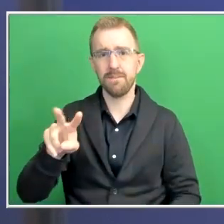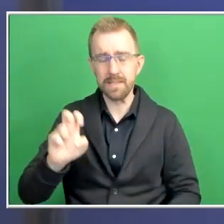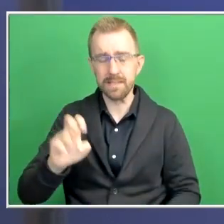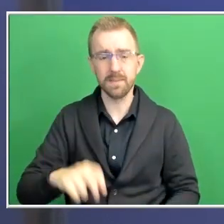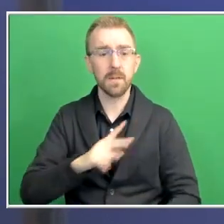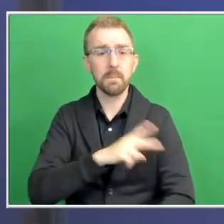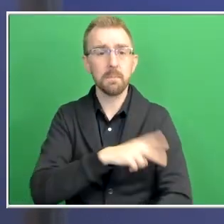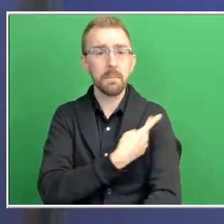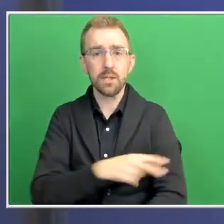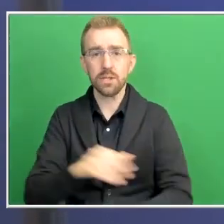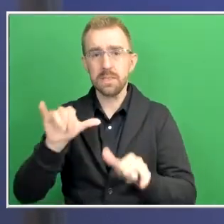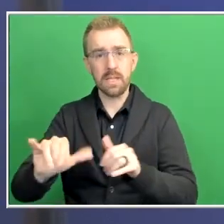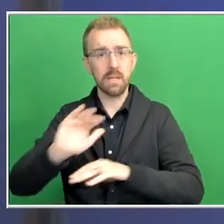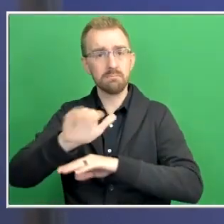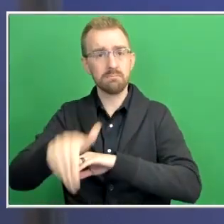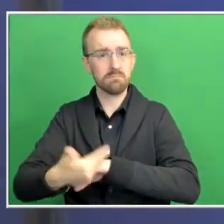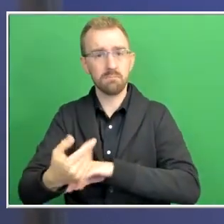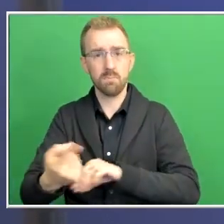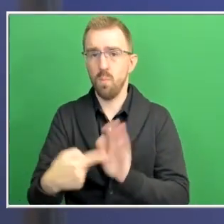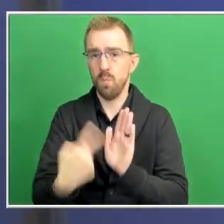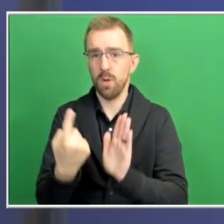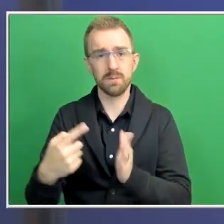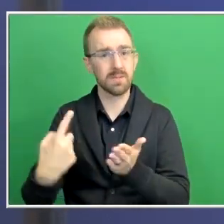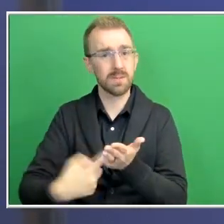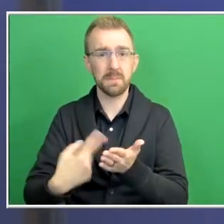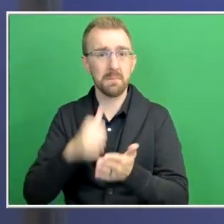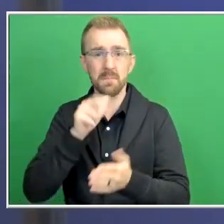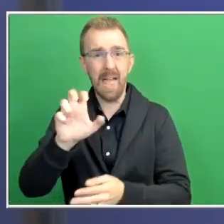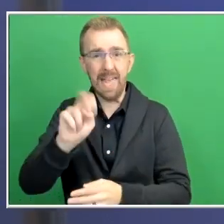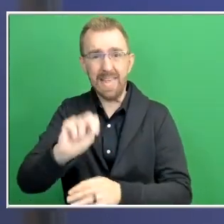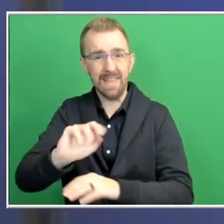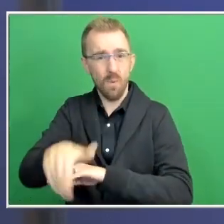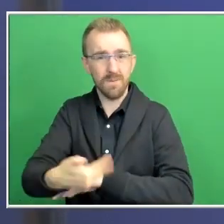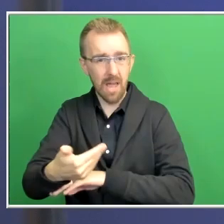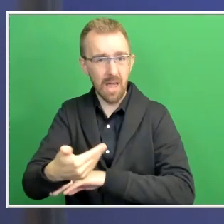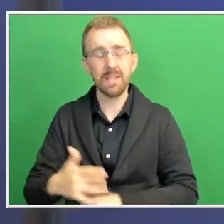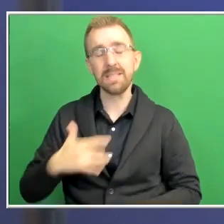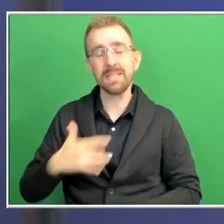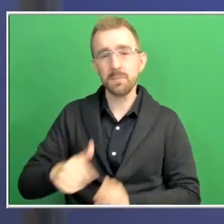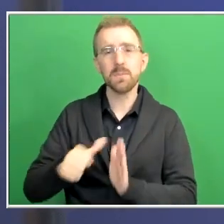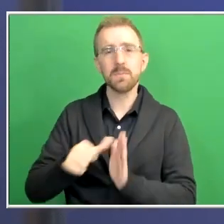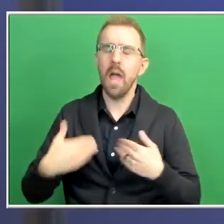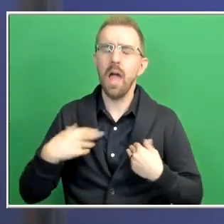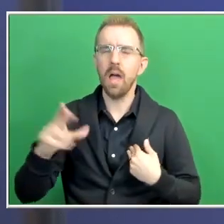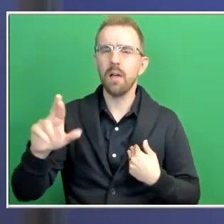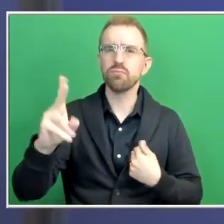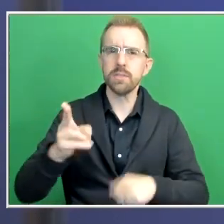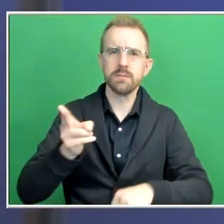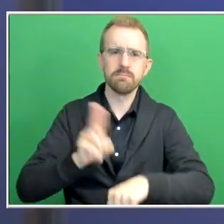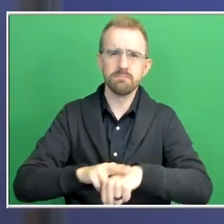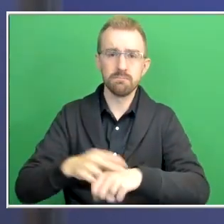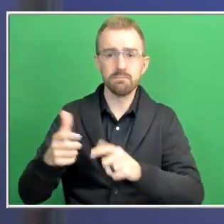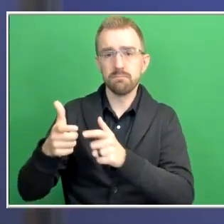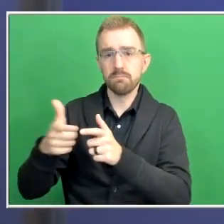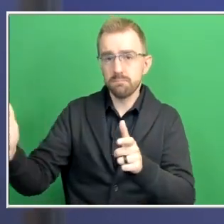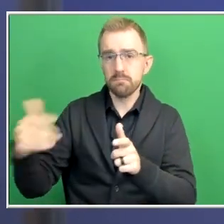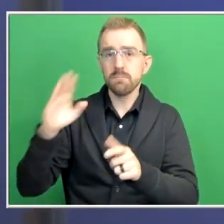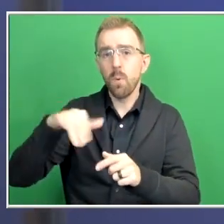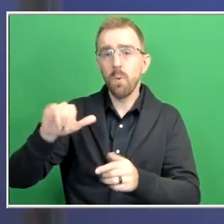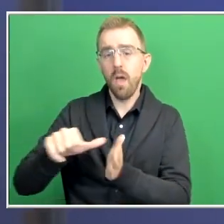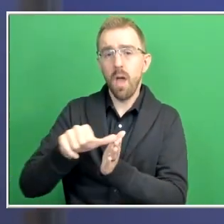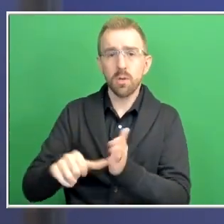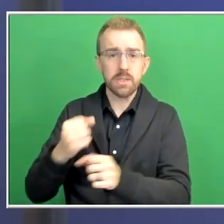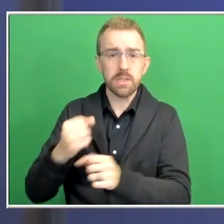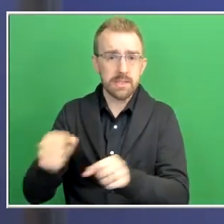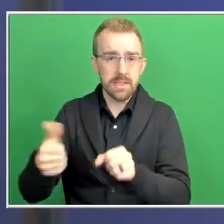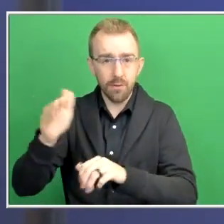night in the hospital, sometimes less than that even. But all surgical procedures have risk. What we know large scale is that these operations are safer than having a